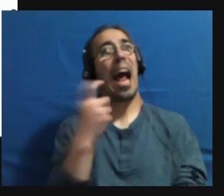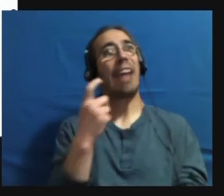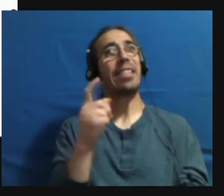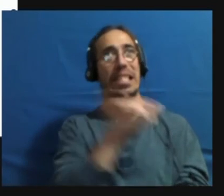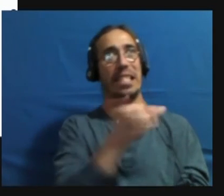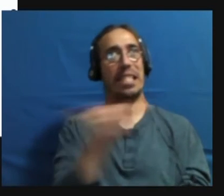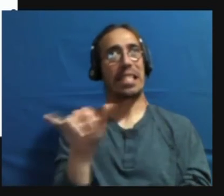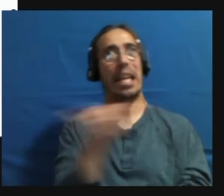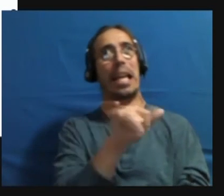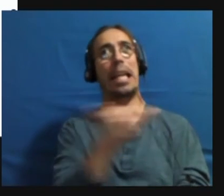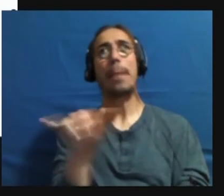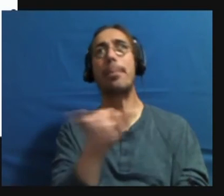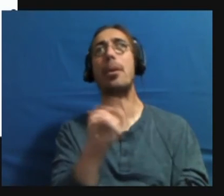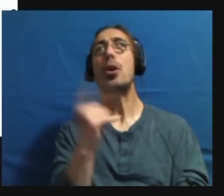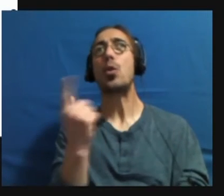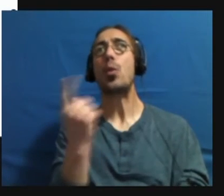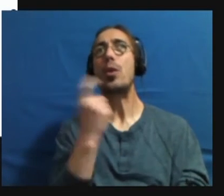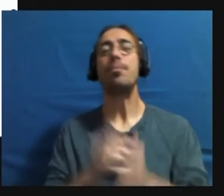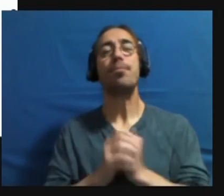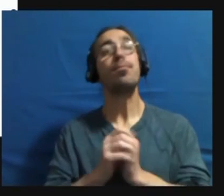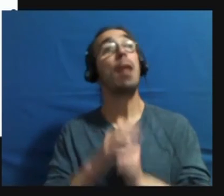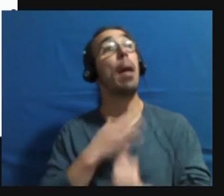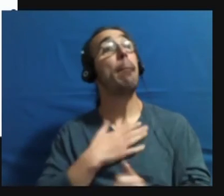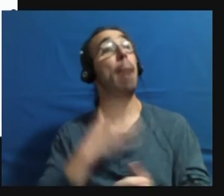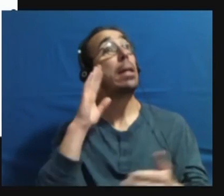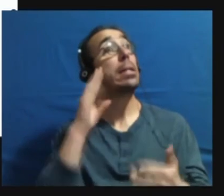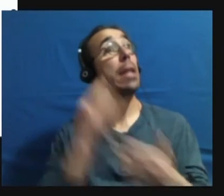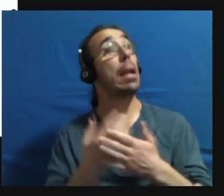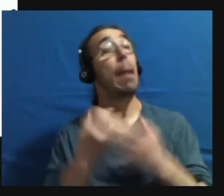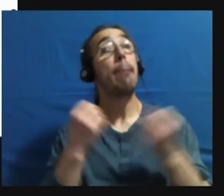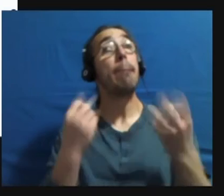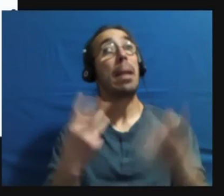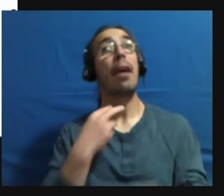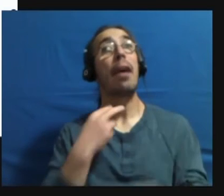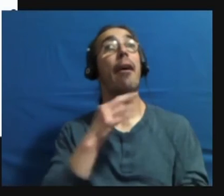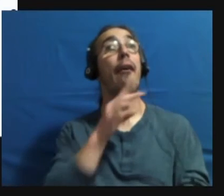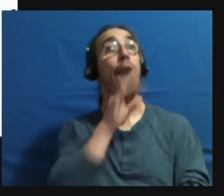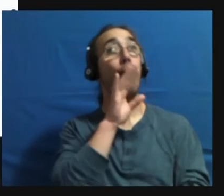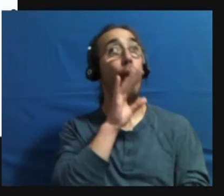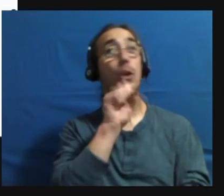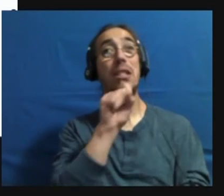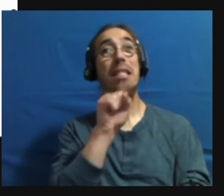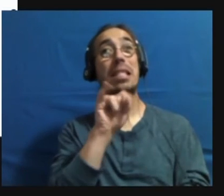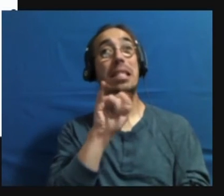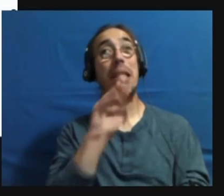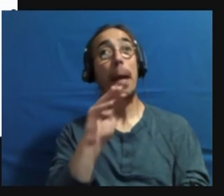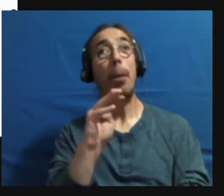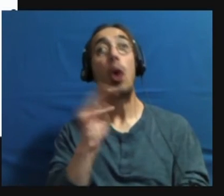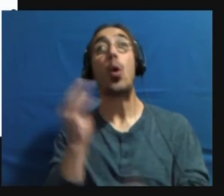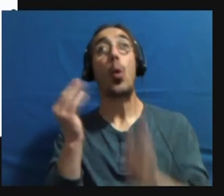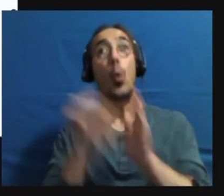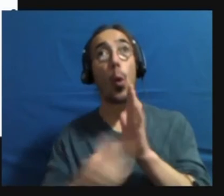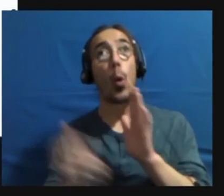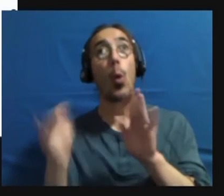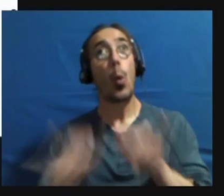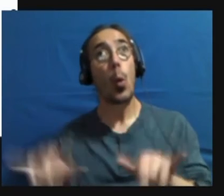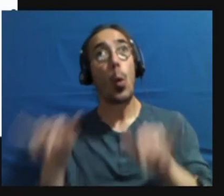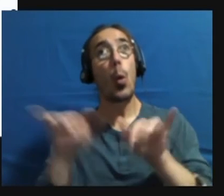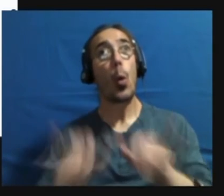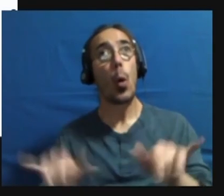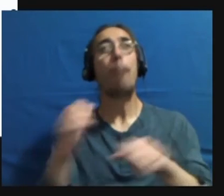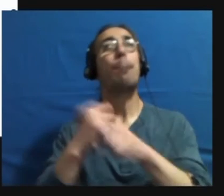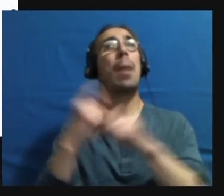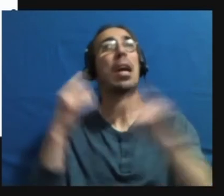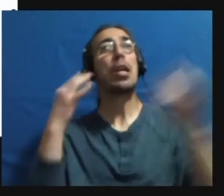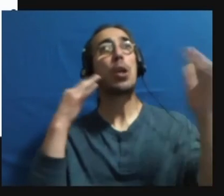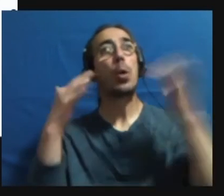same time. My son has a lot of verbal stems, like repeating the same things, making noises, and